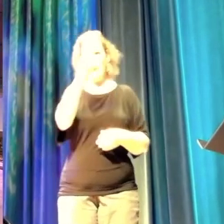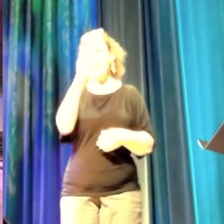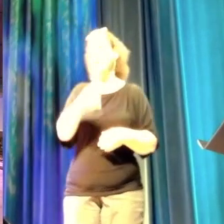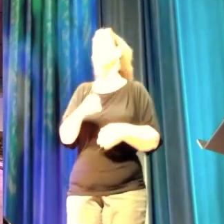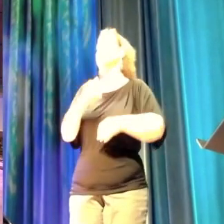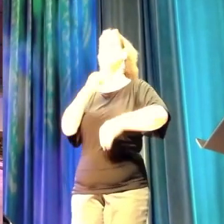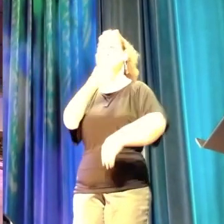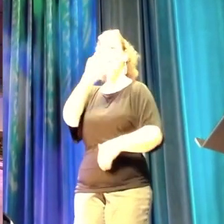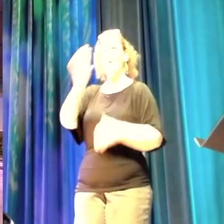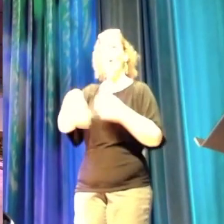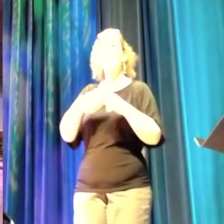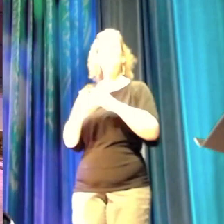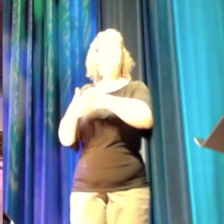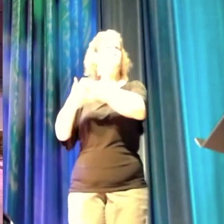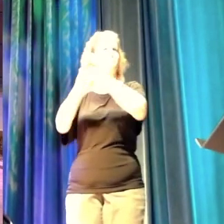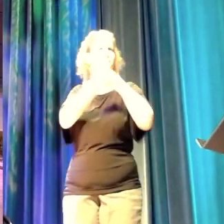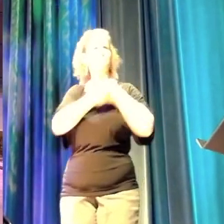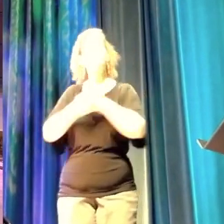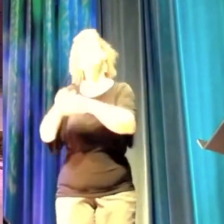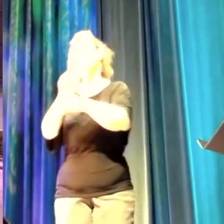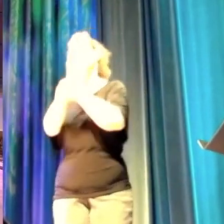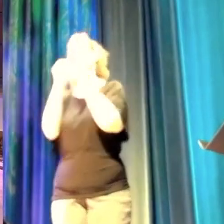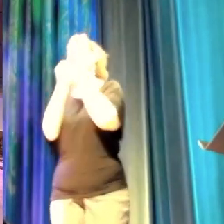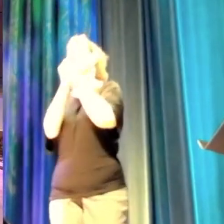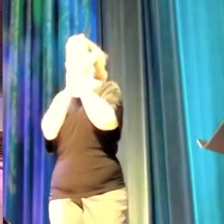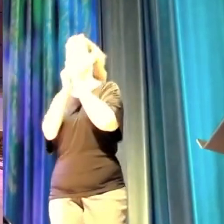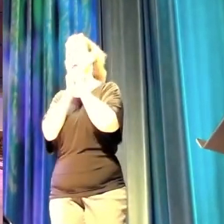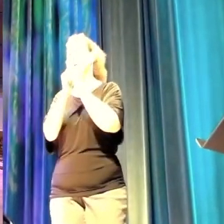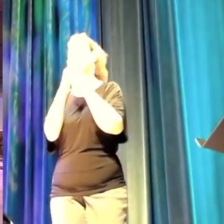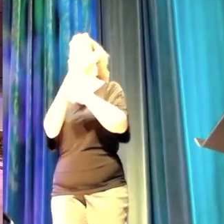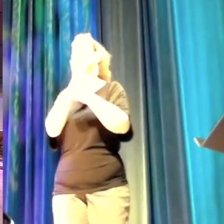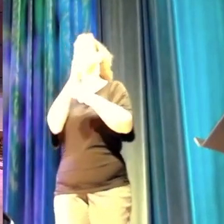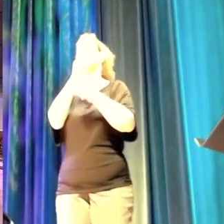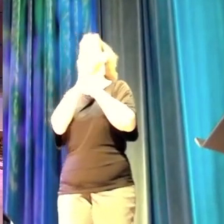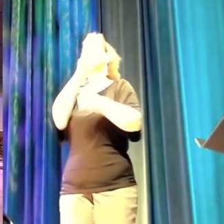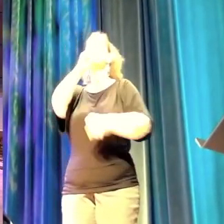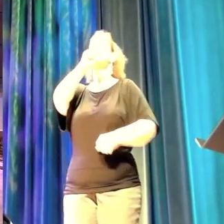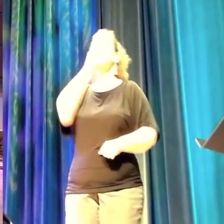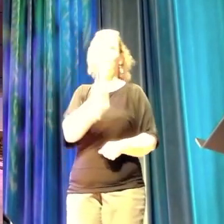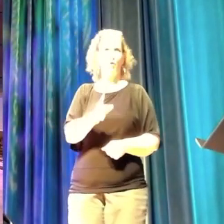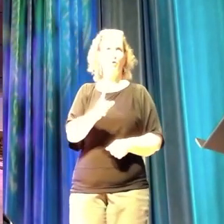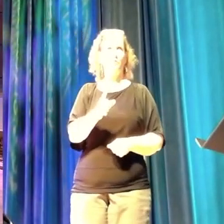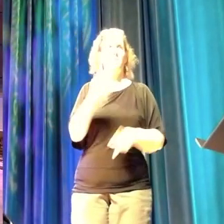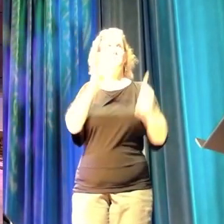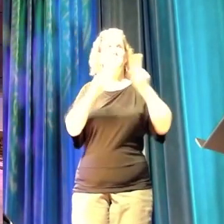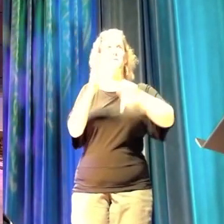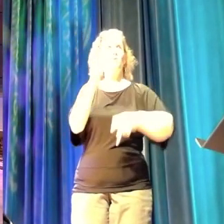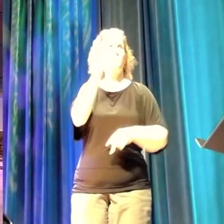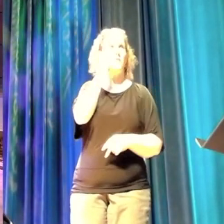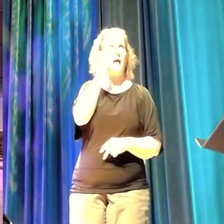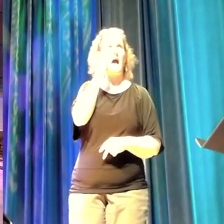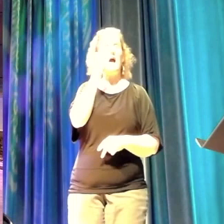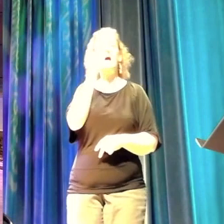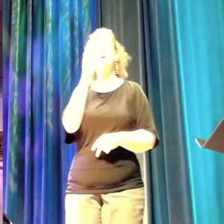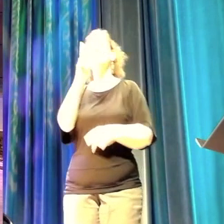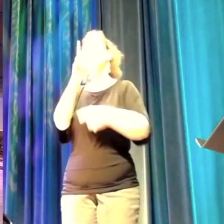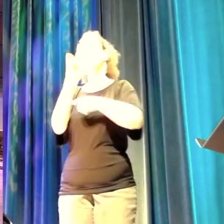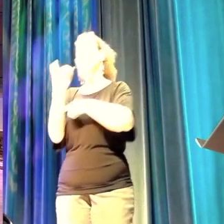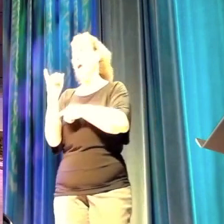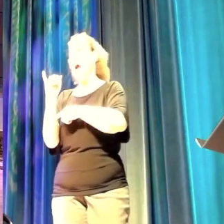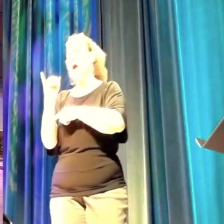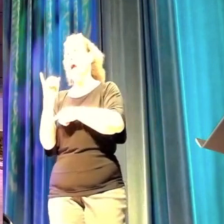about partnerships and working together to make sure people who are blind or who